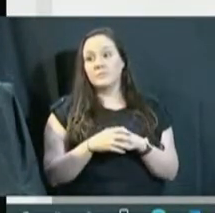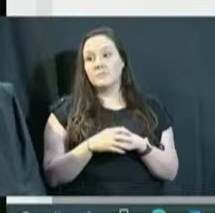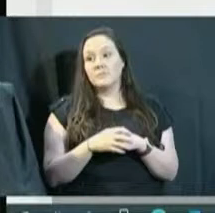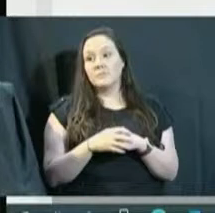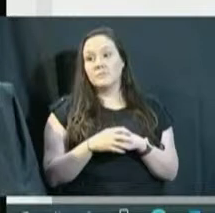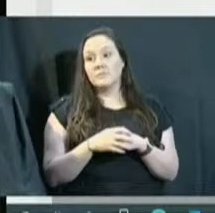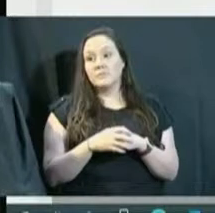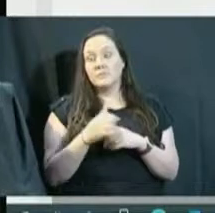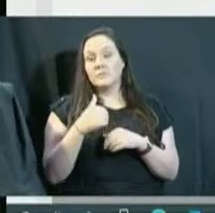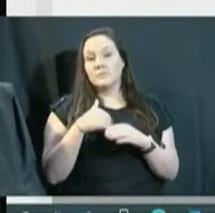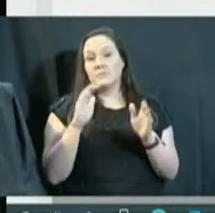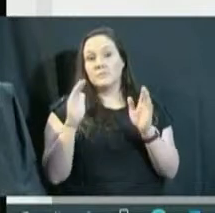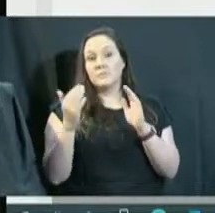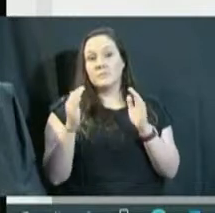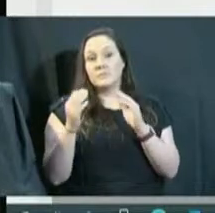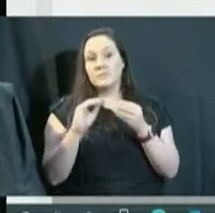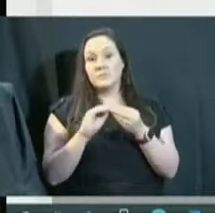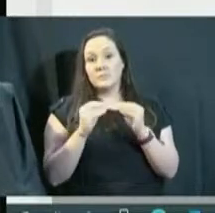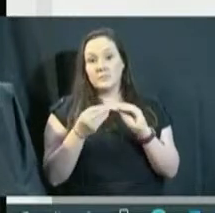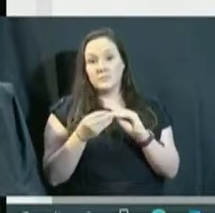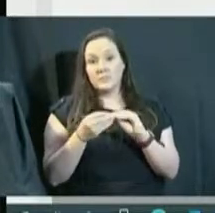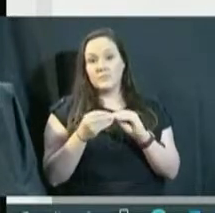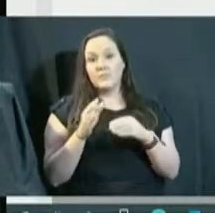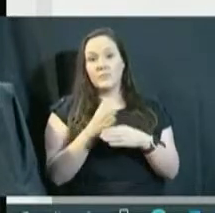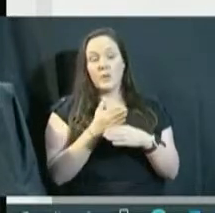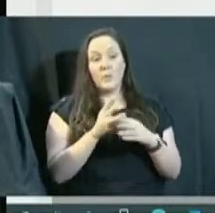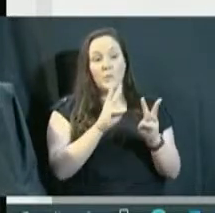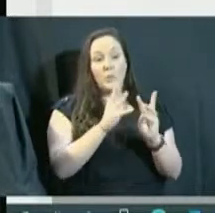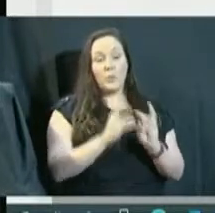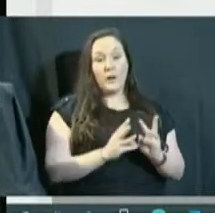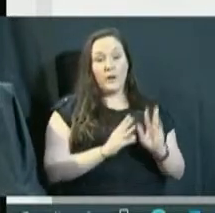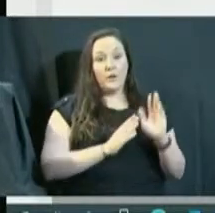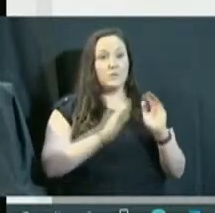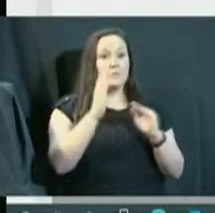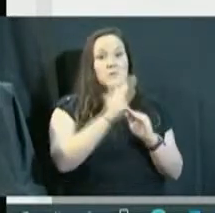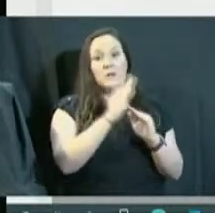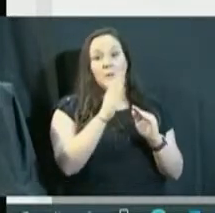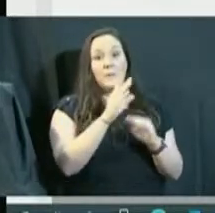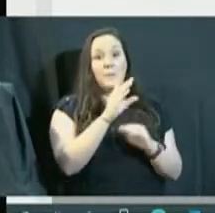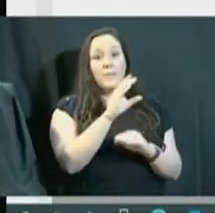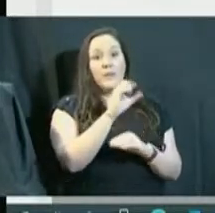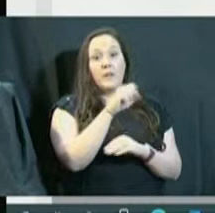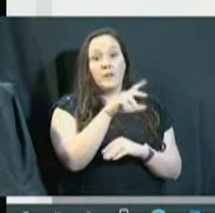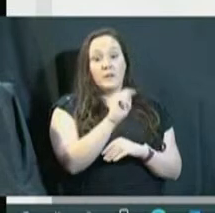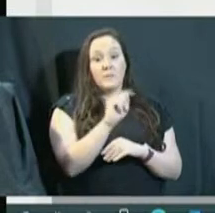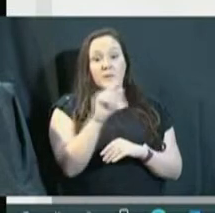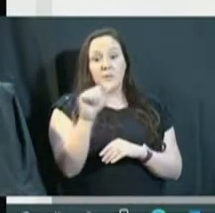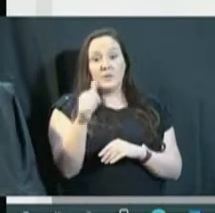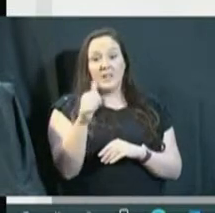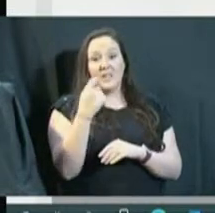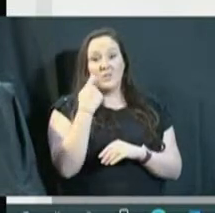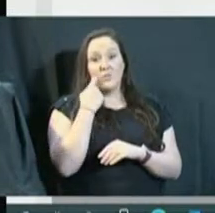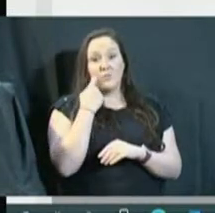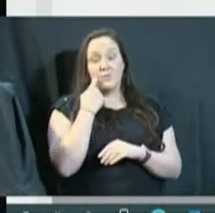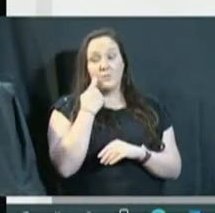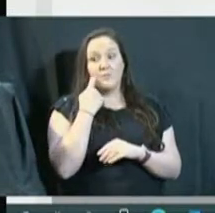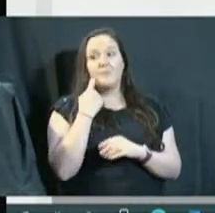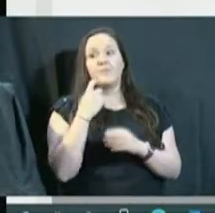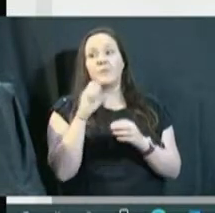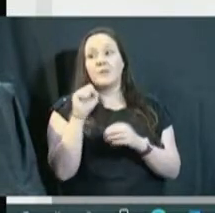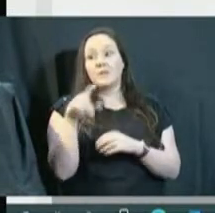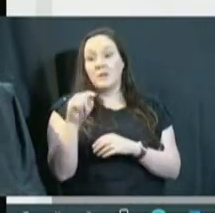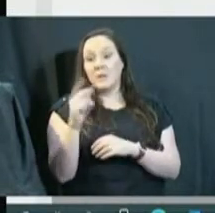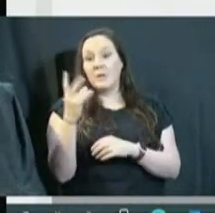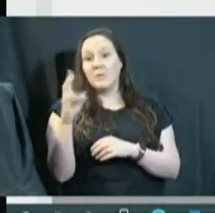I've just contrasted some numbers between the winter peak, September the 10th, which was not that long ago, and then September